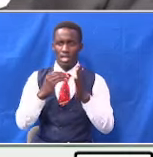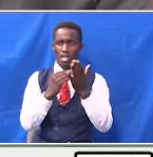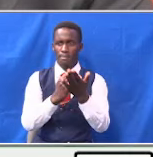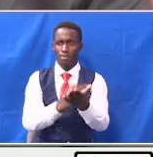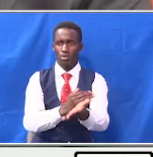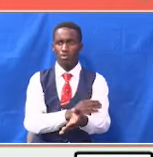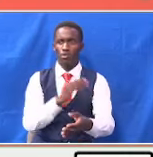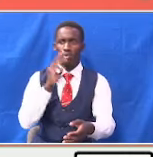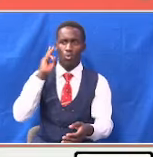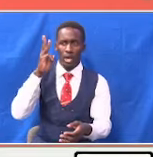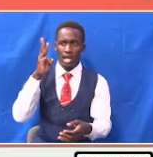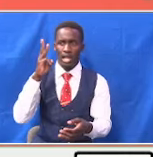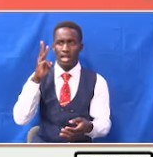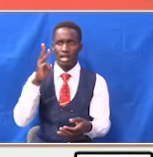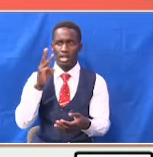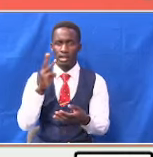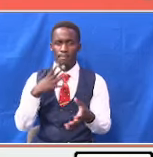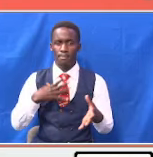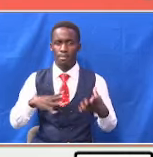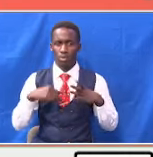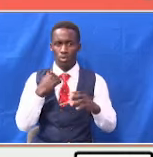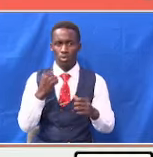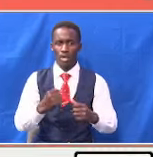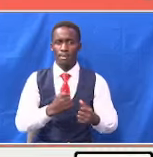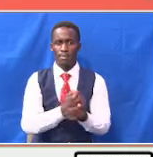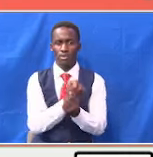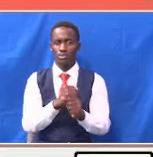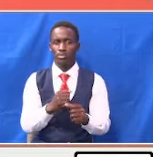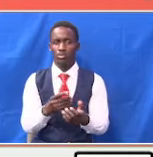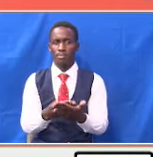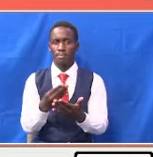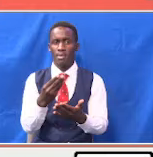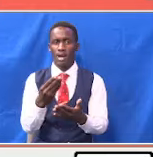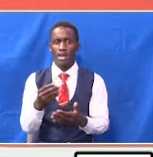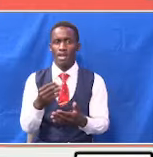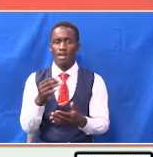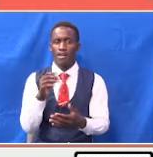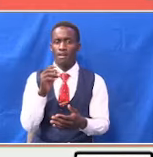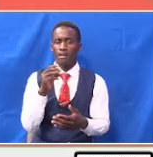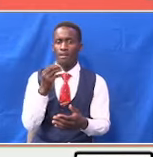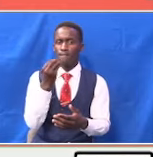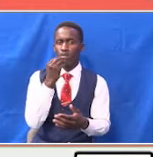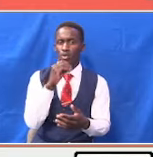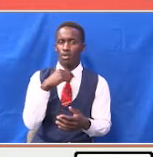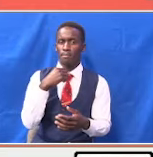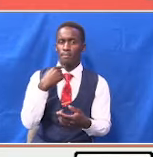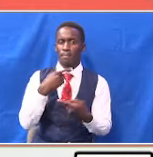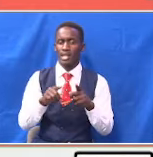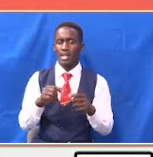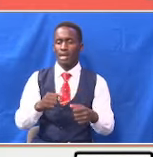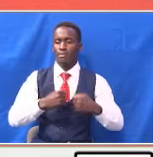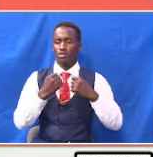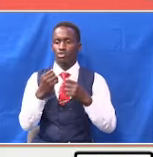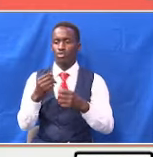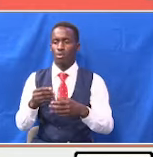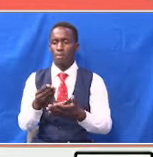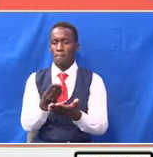improved, somebody who is not able to buy food, and they were able to buy food sometimes back, it has